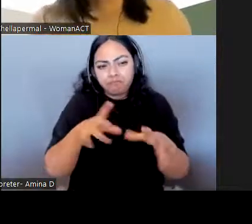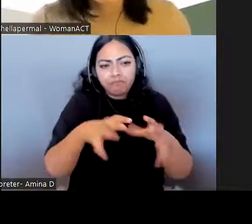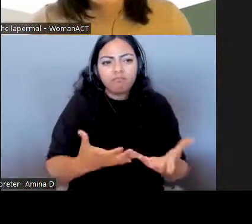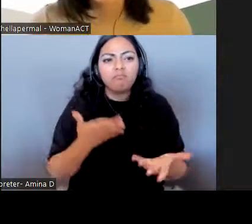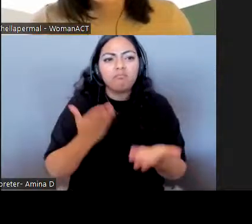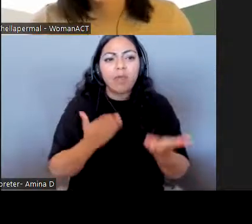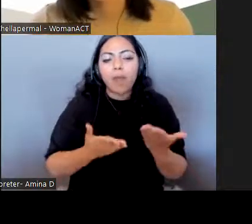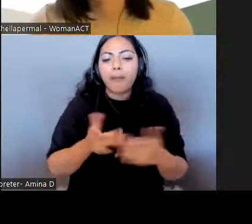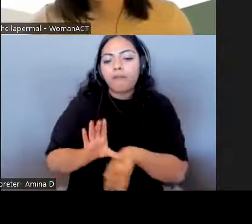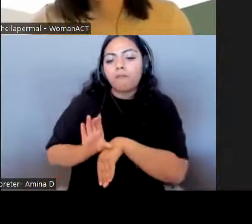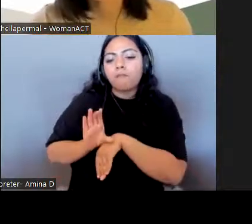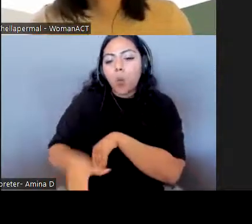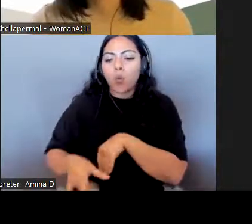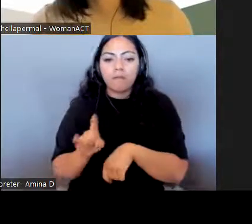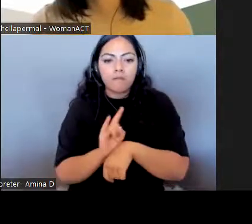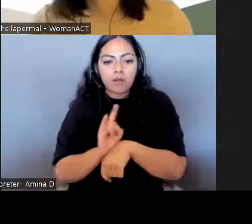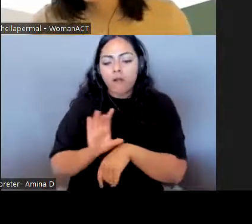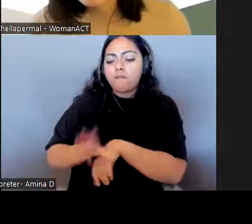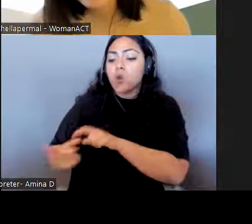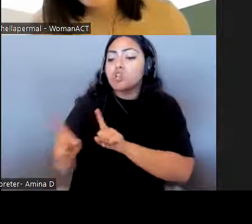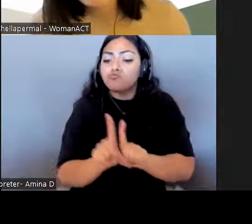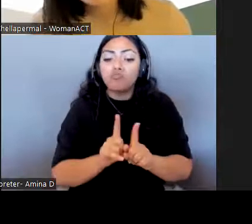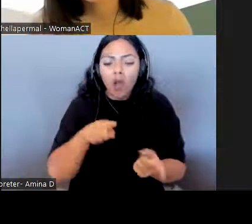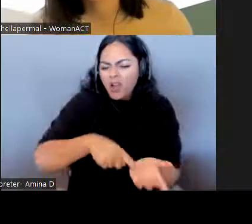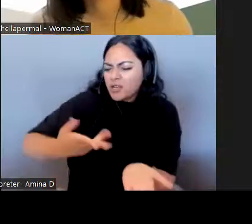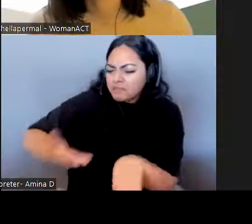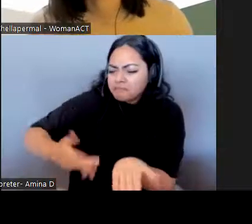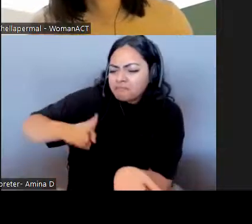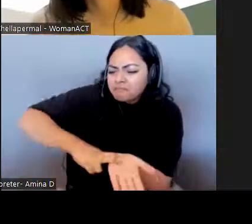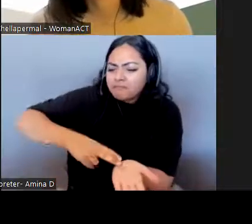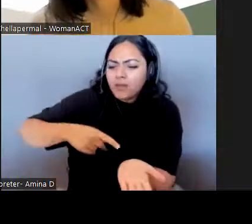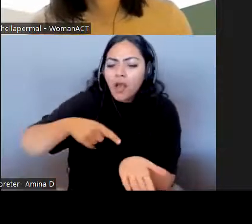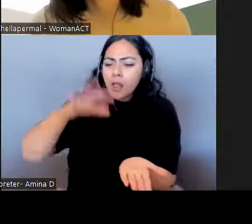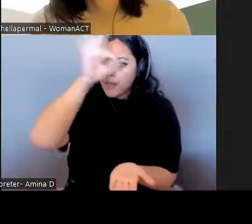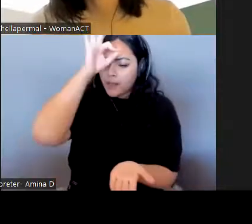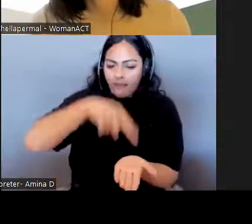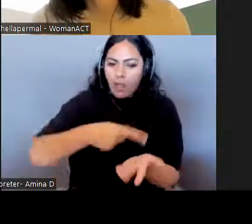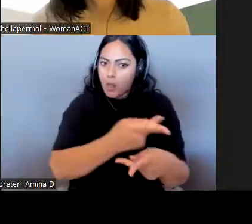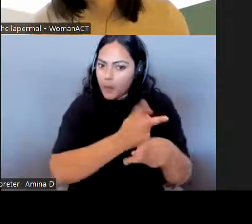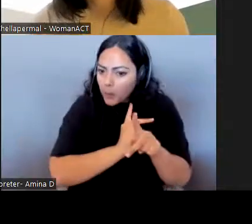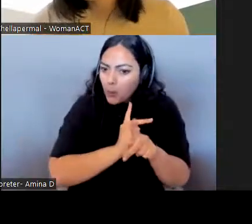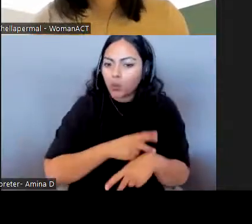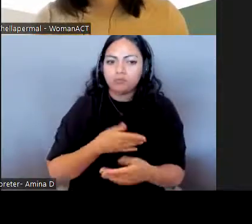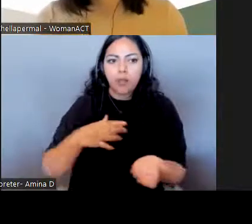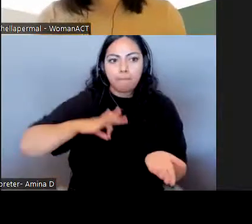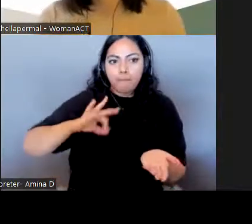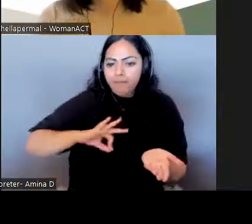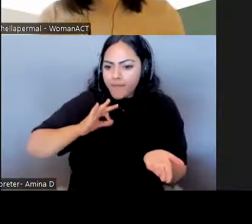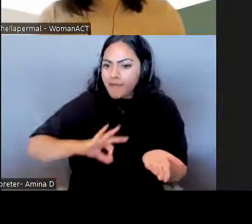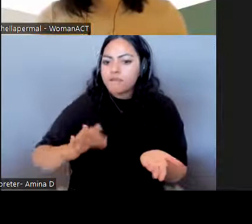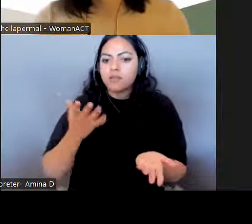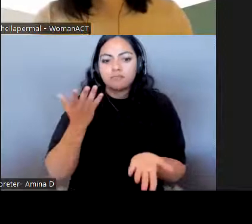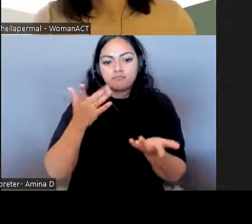full consent or knowledge, opening bank accounts without their full consent or knowledge, applying for benefits in the woman's